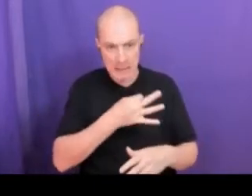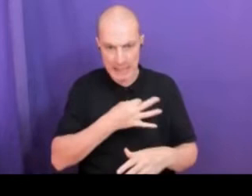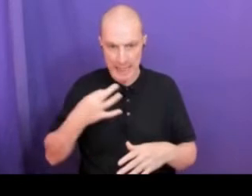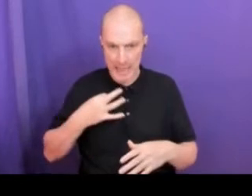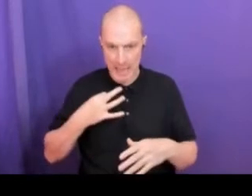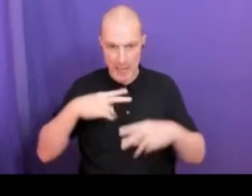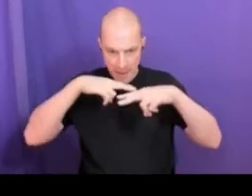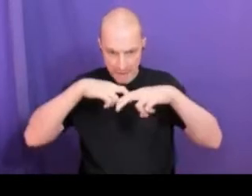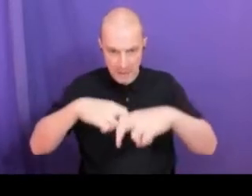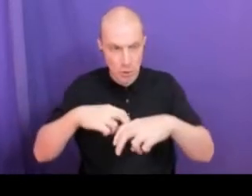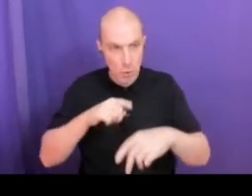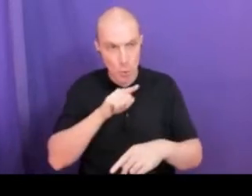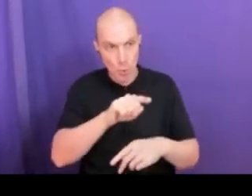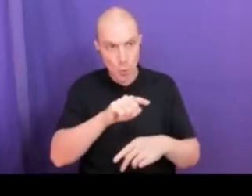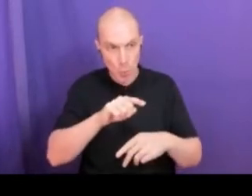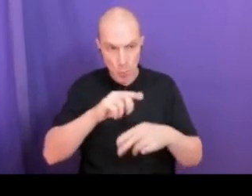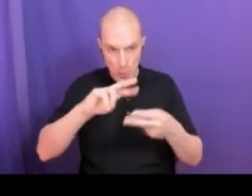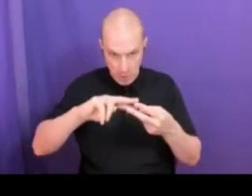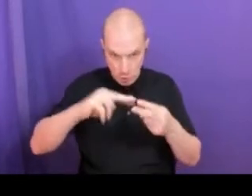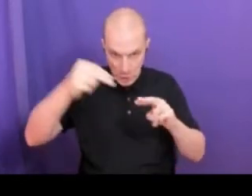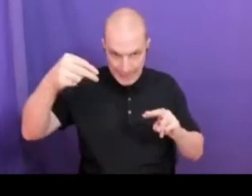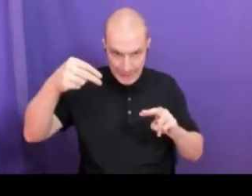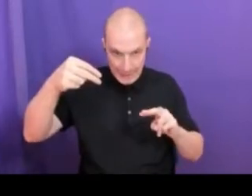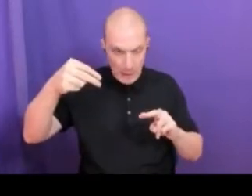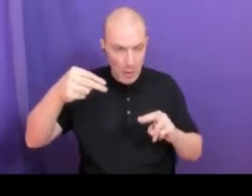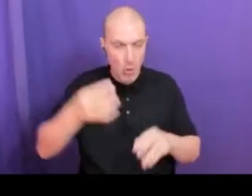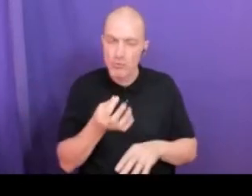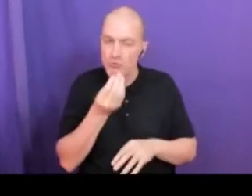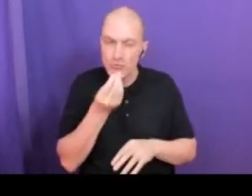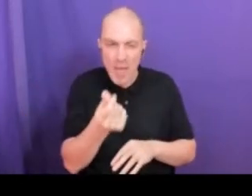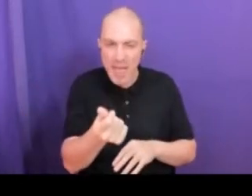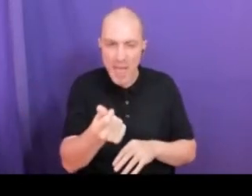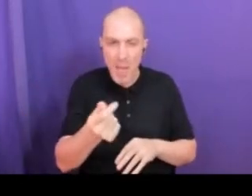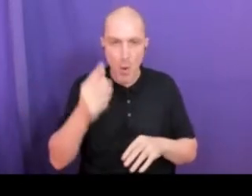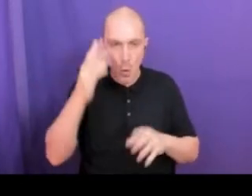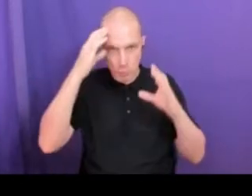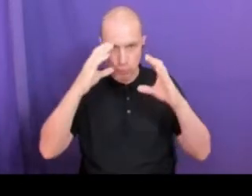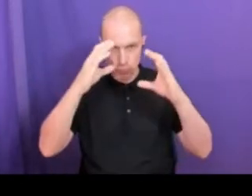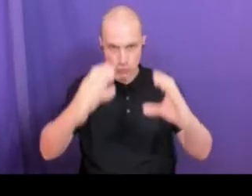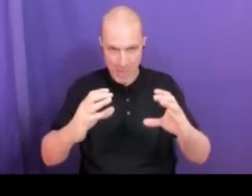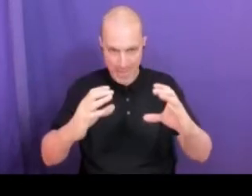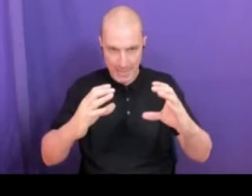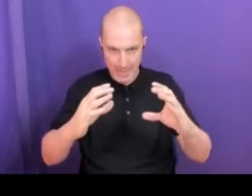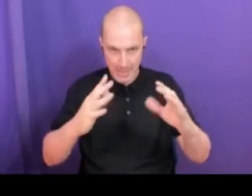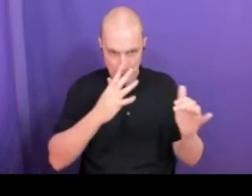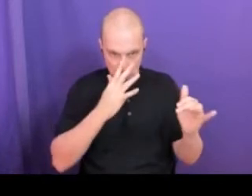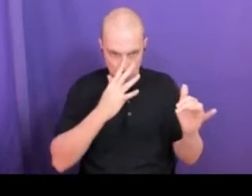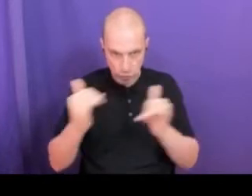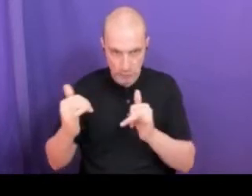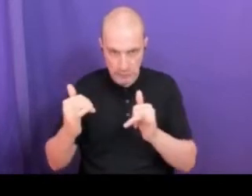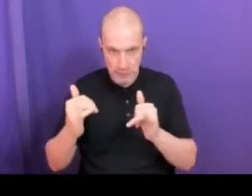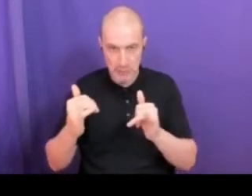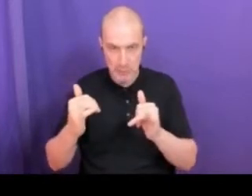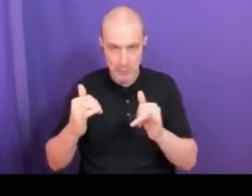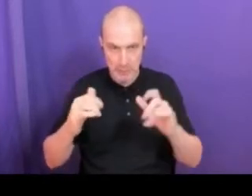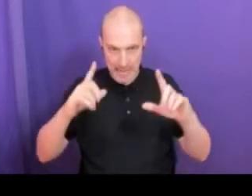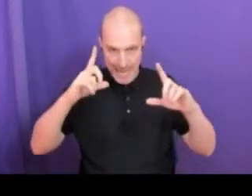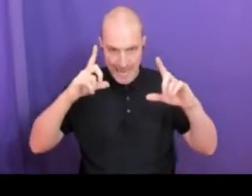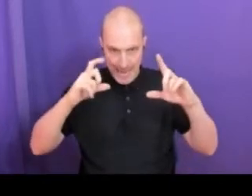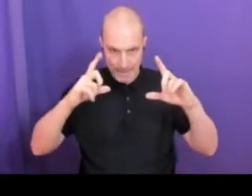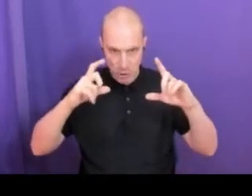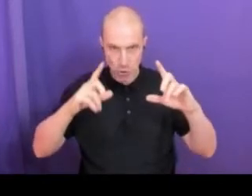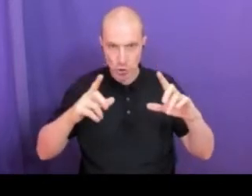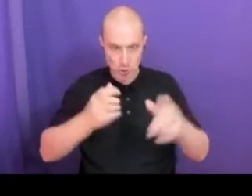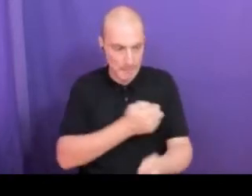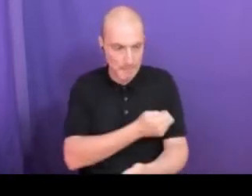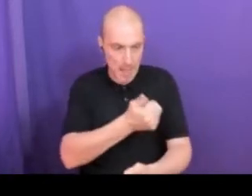testing, which is less common, brain imaging, which is very common, blood testing, and